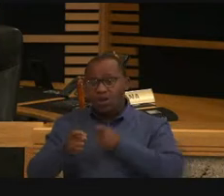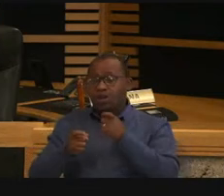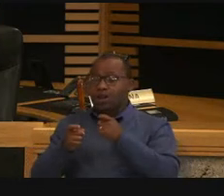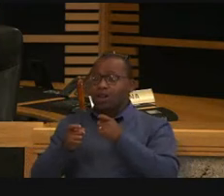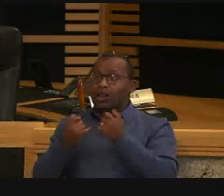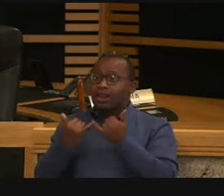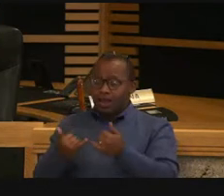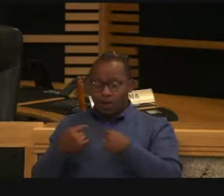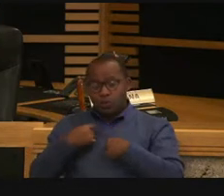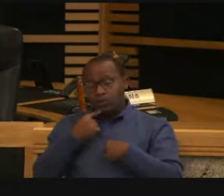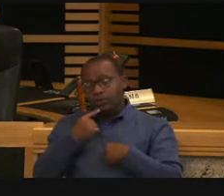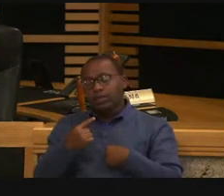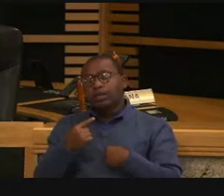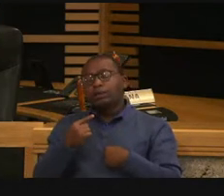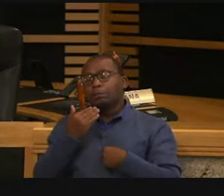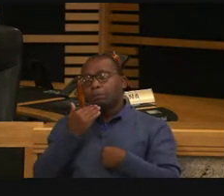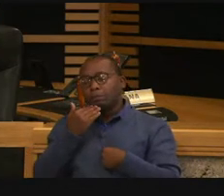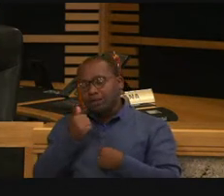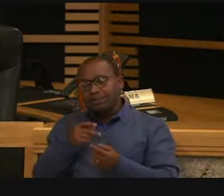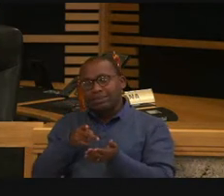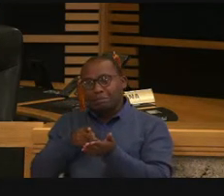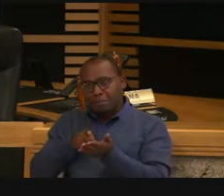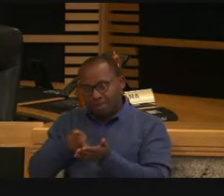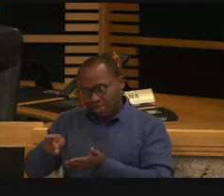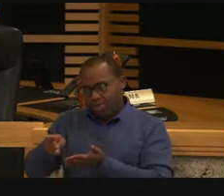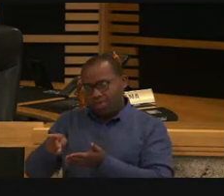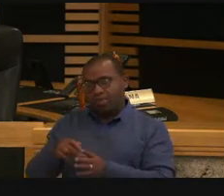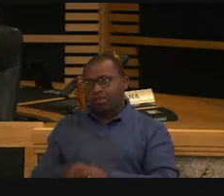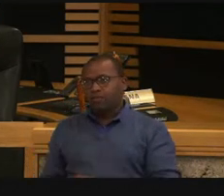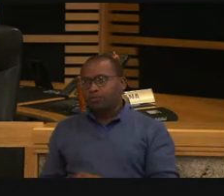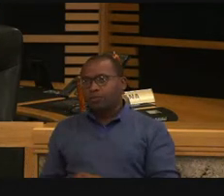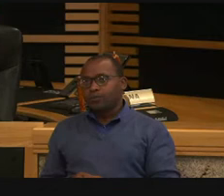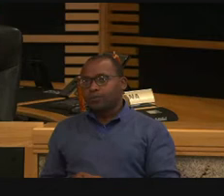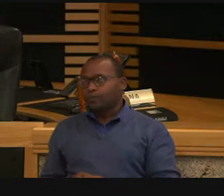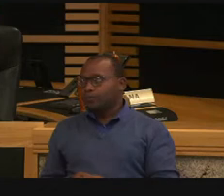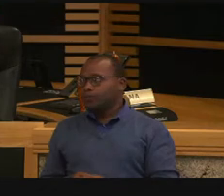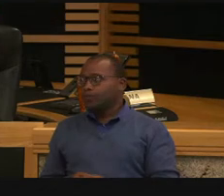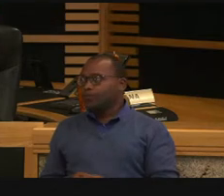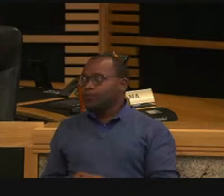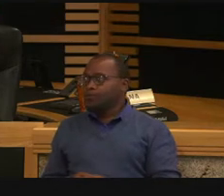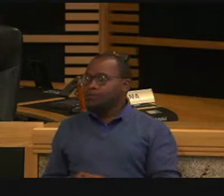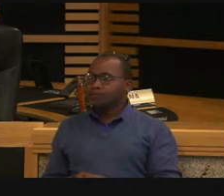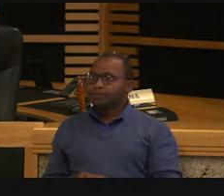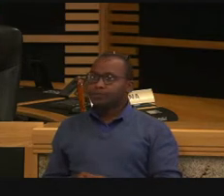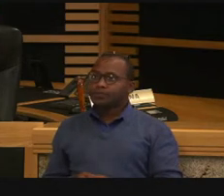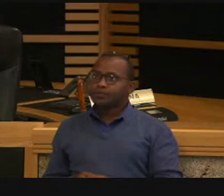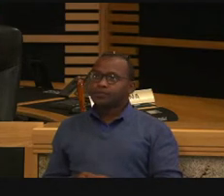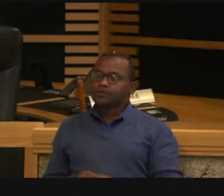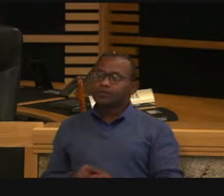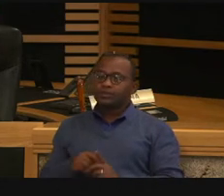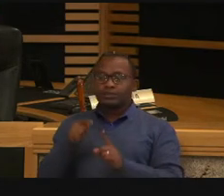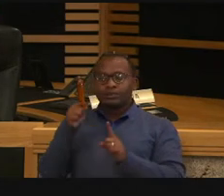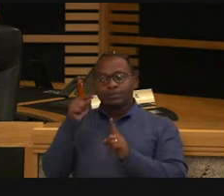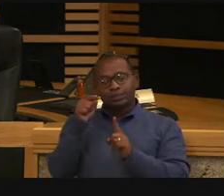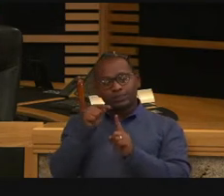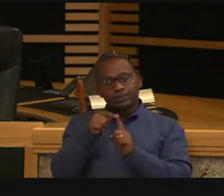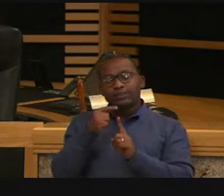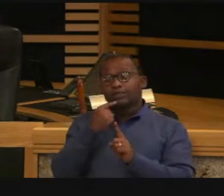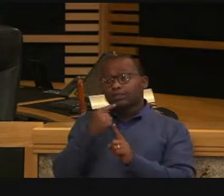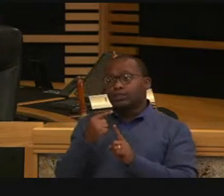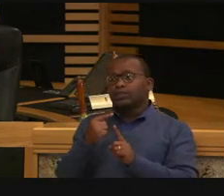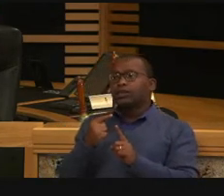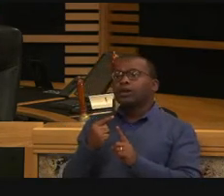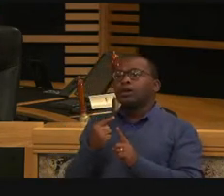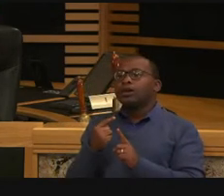due to them. This will give every right to managers to properly